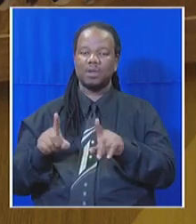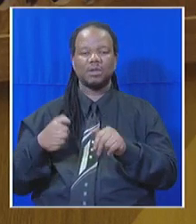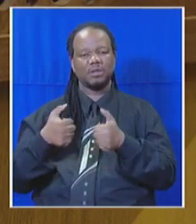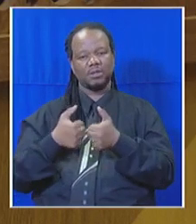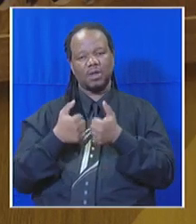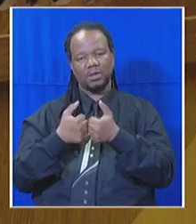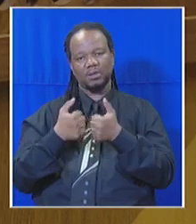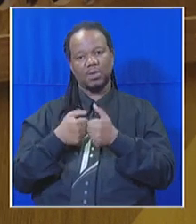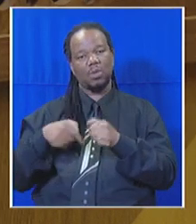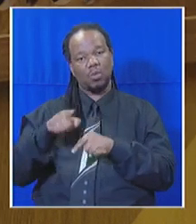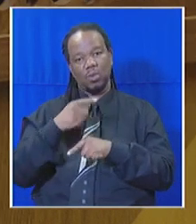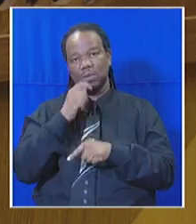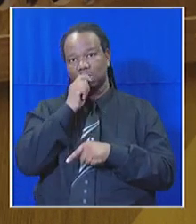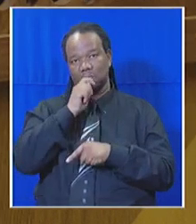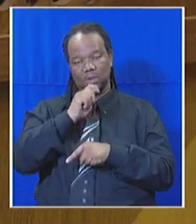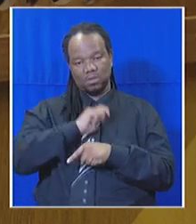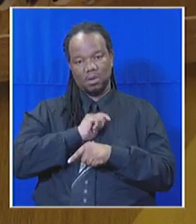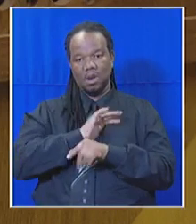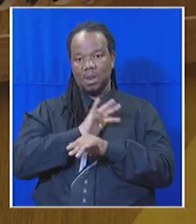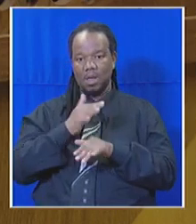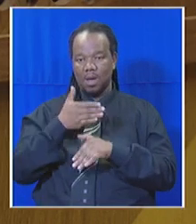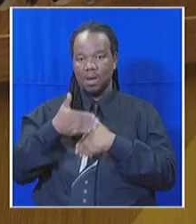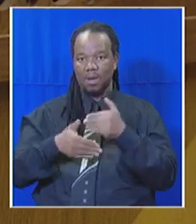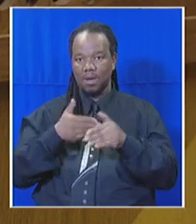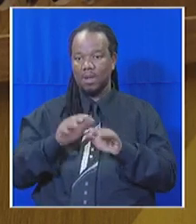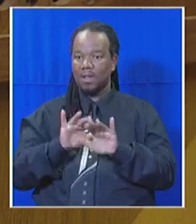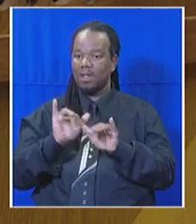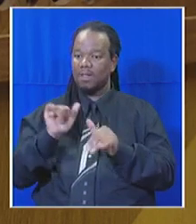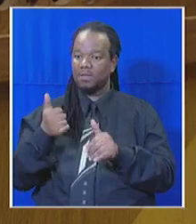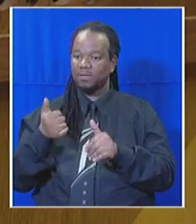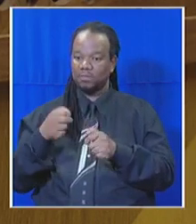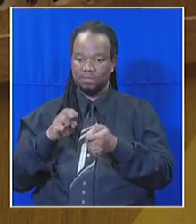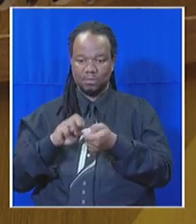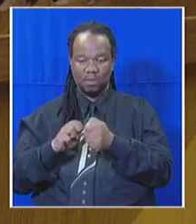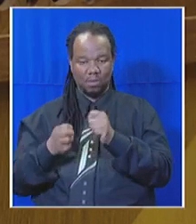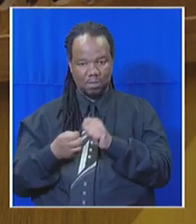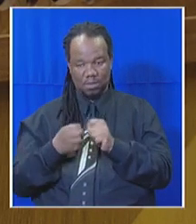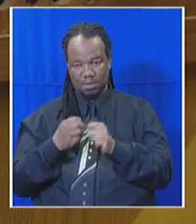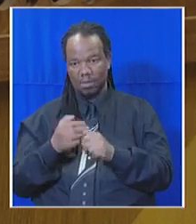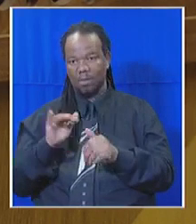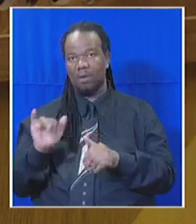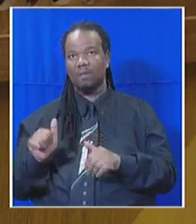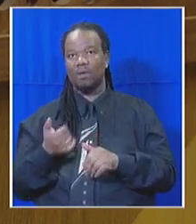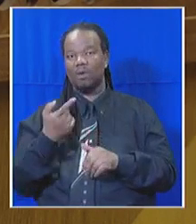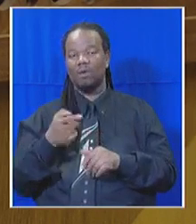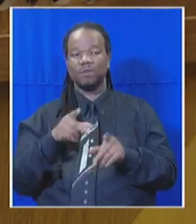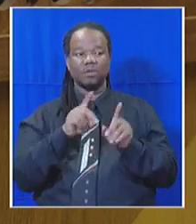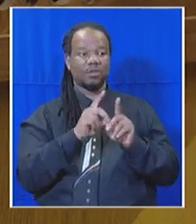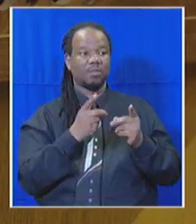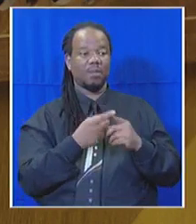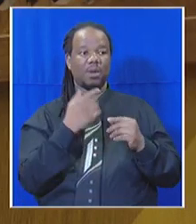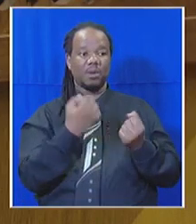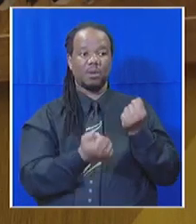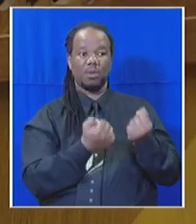so we trust that progress will be made to remove this disclaimer, which is a serious indictment on this department. In this regard,